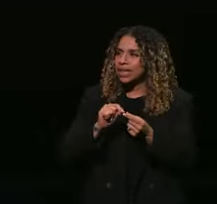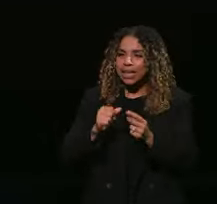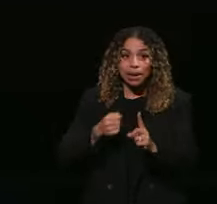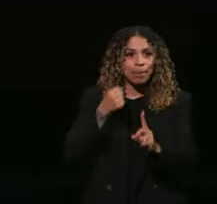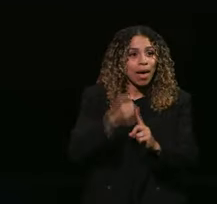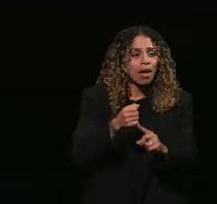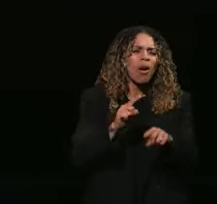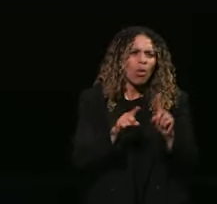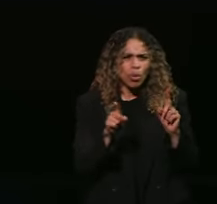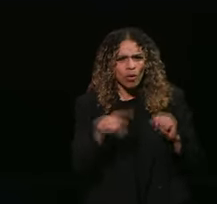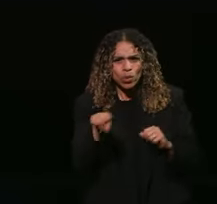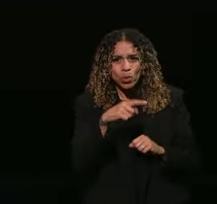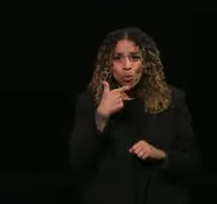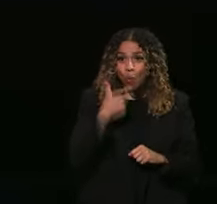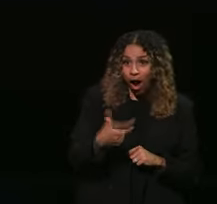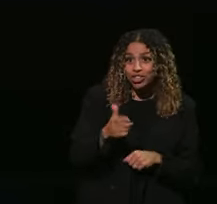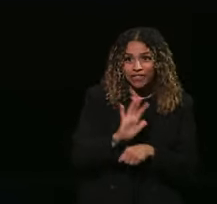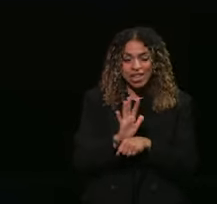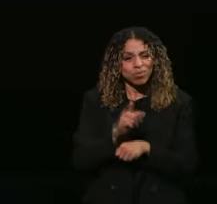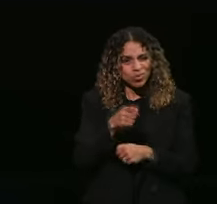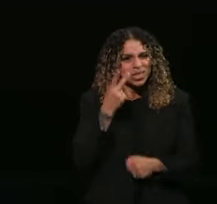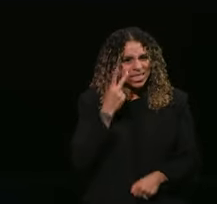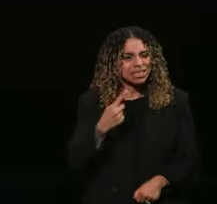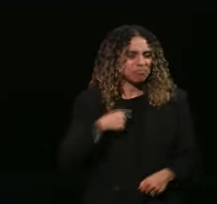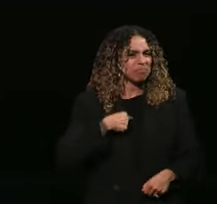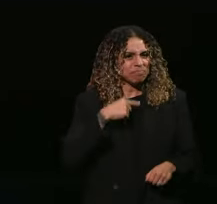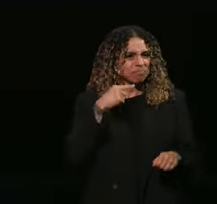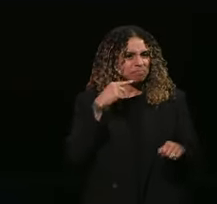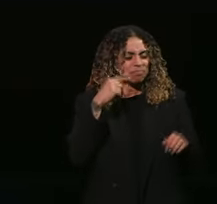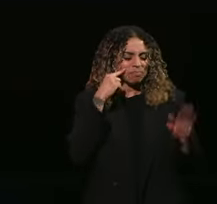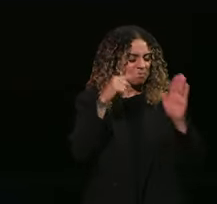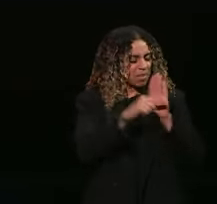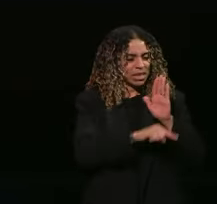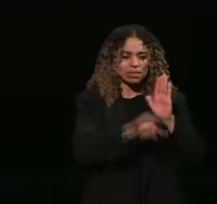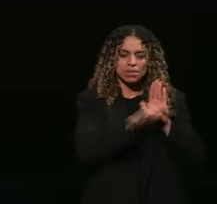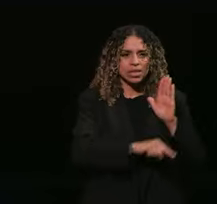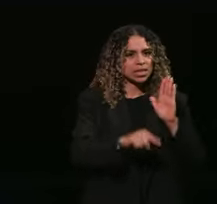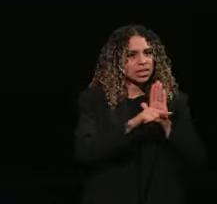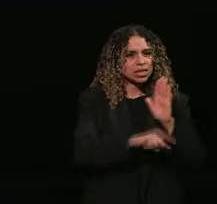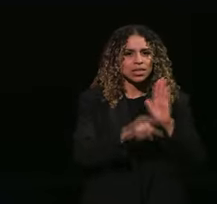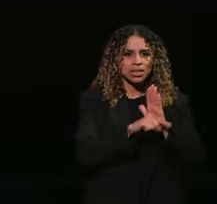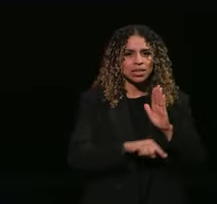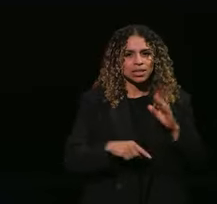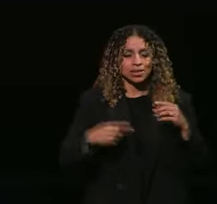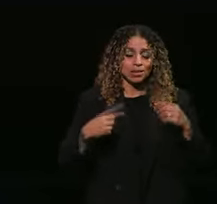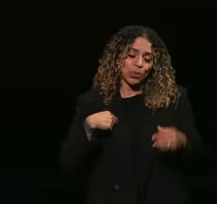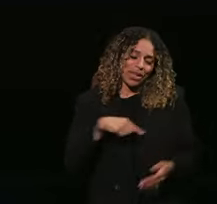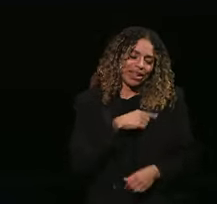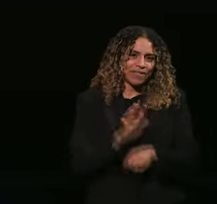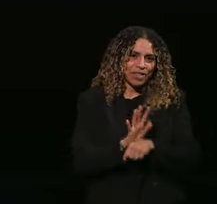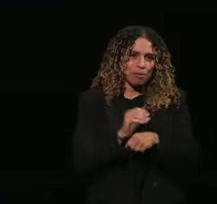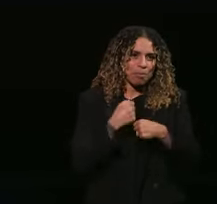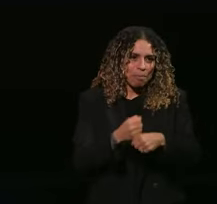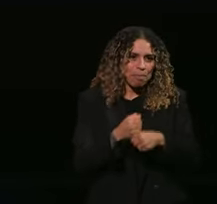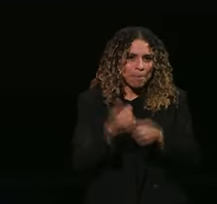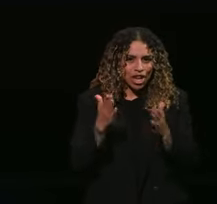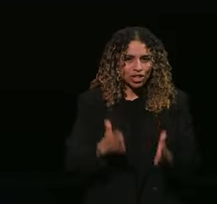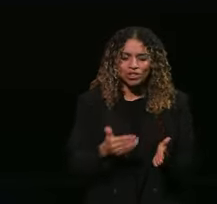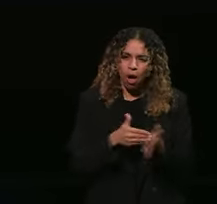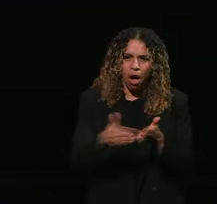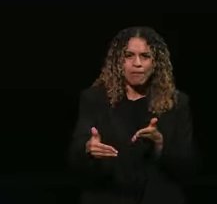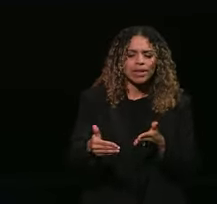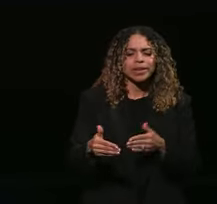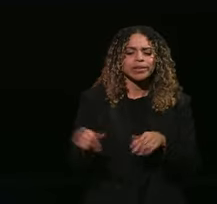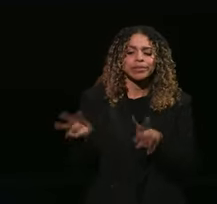will see how pessimistic I am about that impact. I'm questioning this. We are, as a filmmakers, often do that. We often